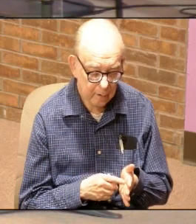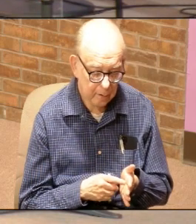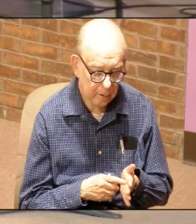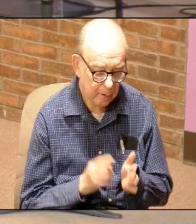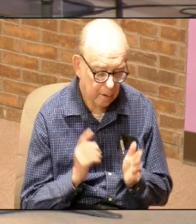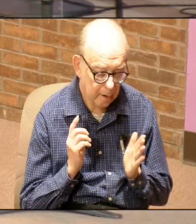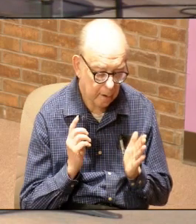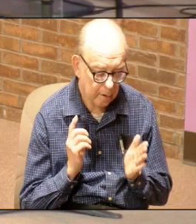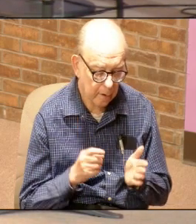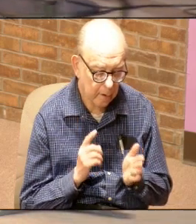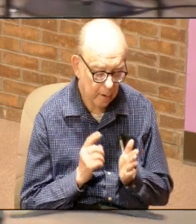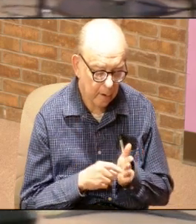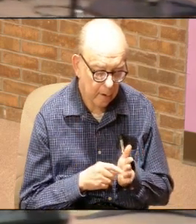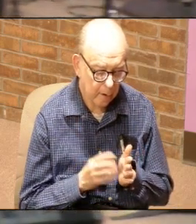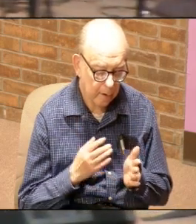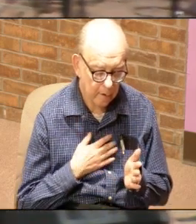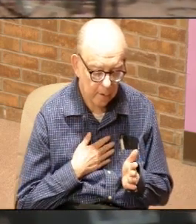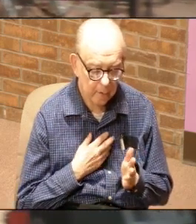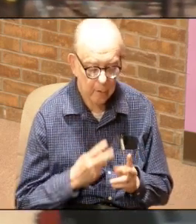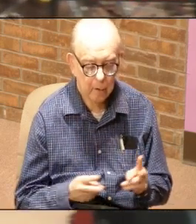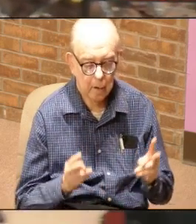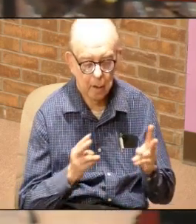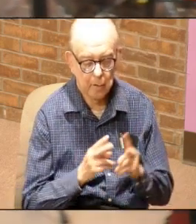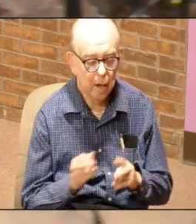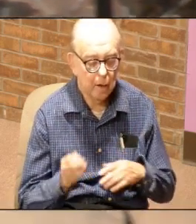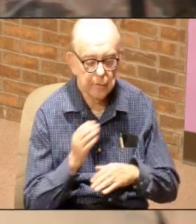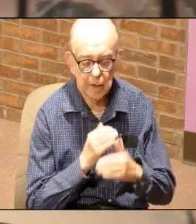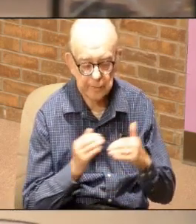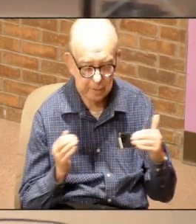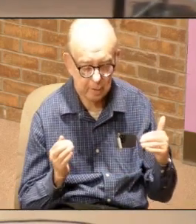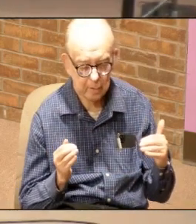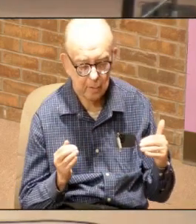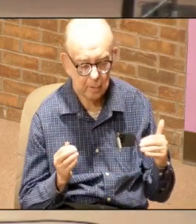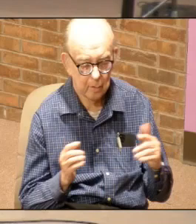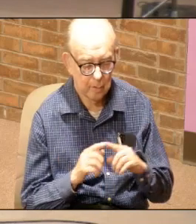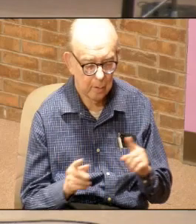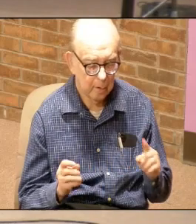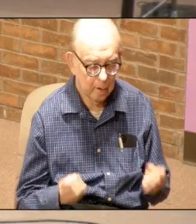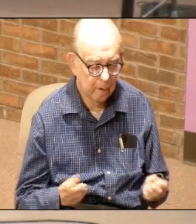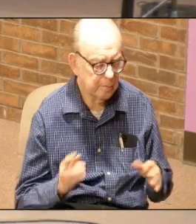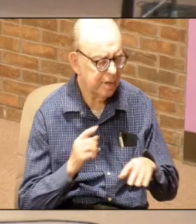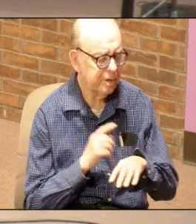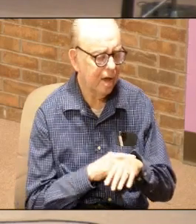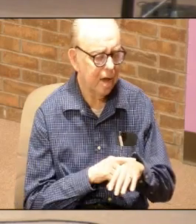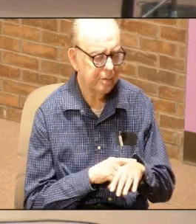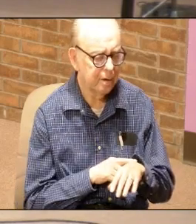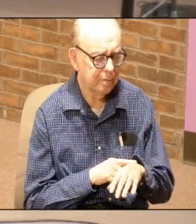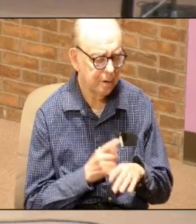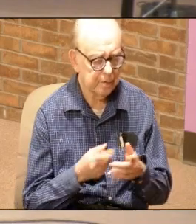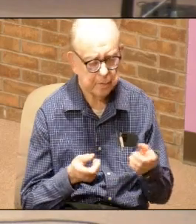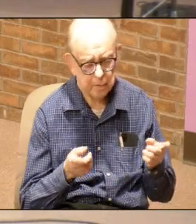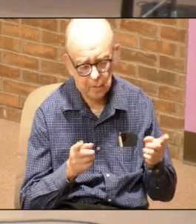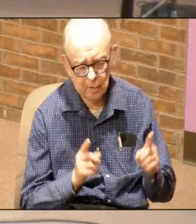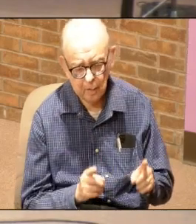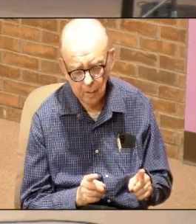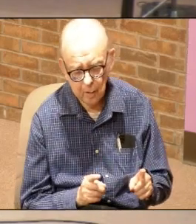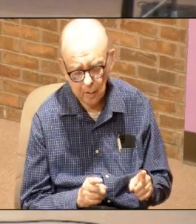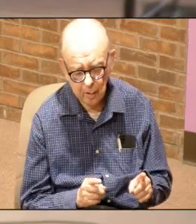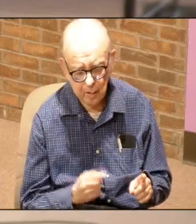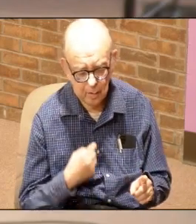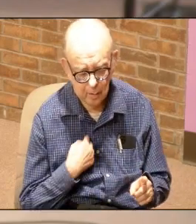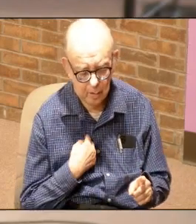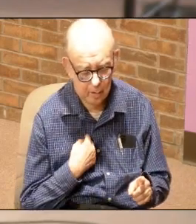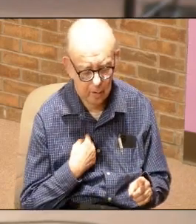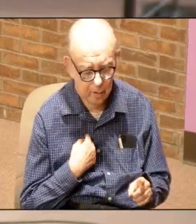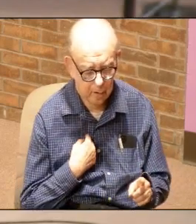I should be displaying my values of heaven. But so many times what happens is